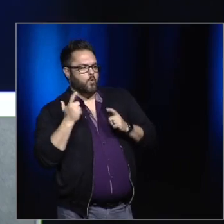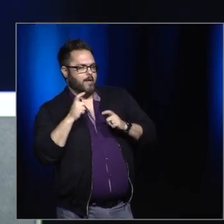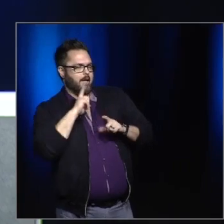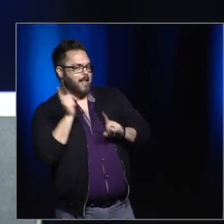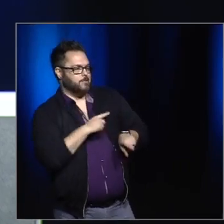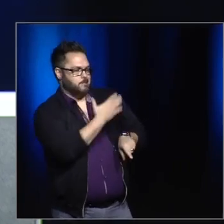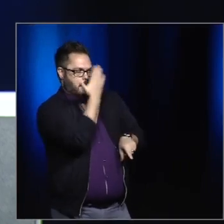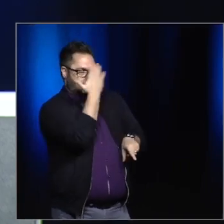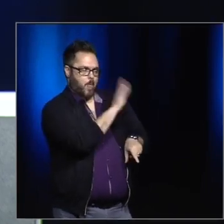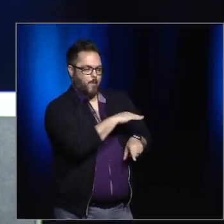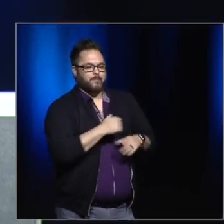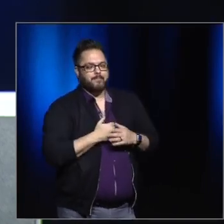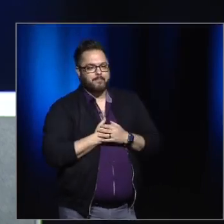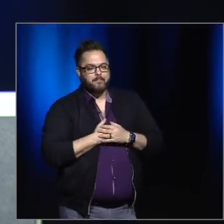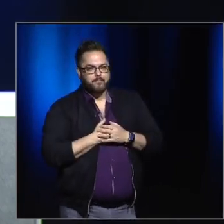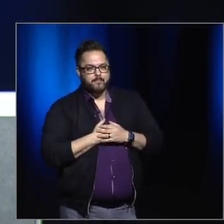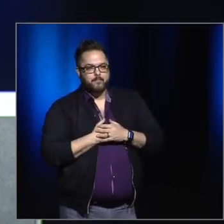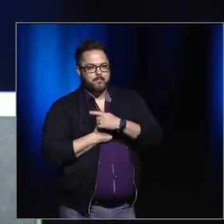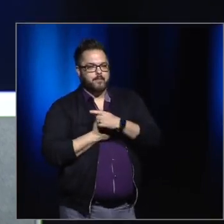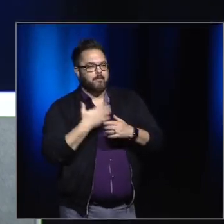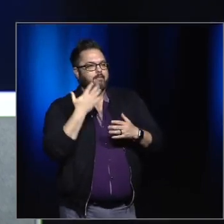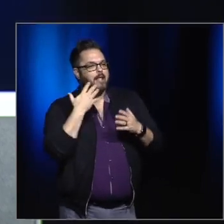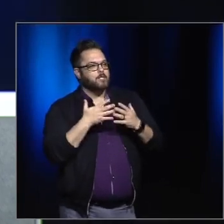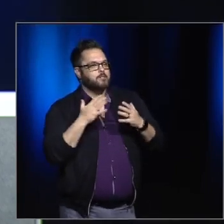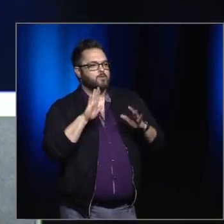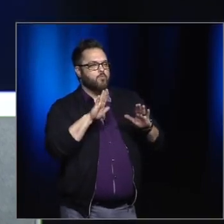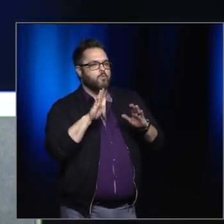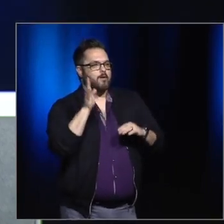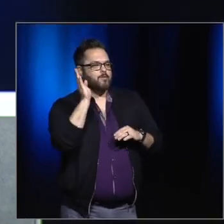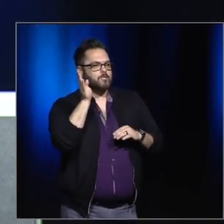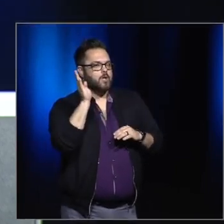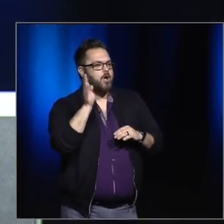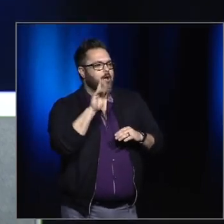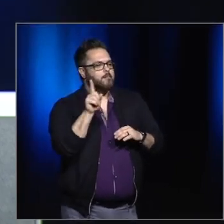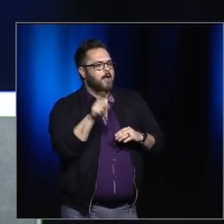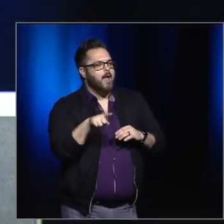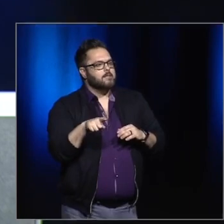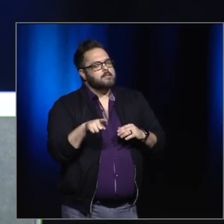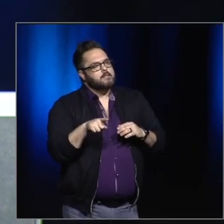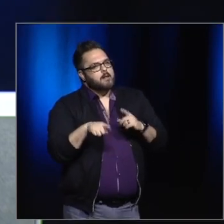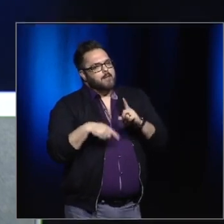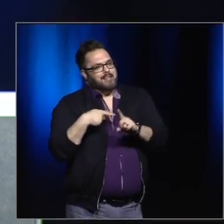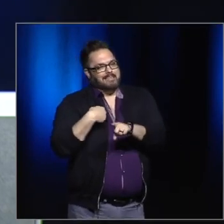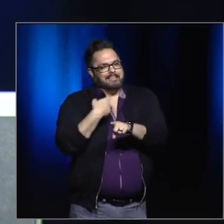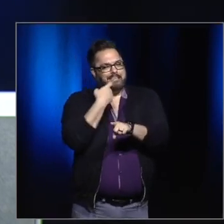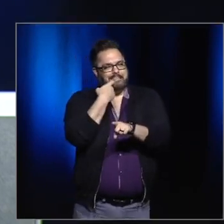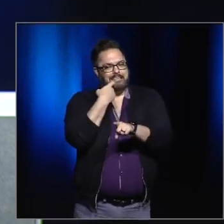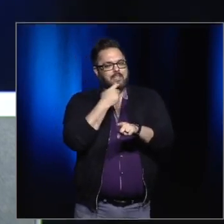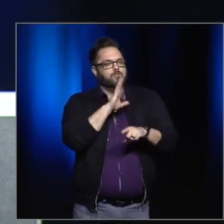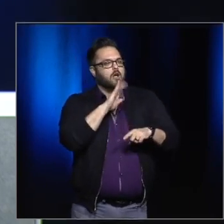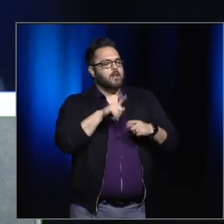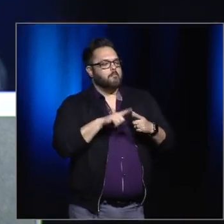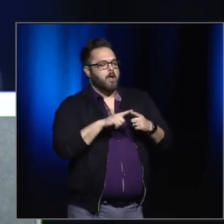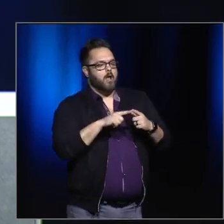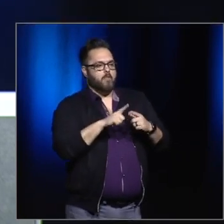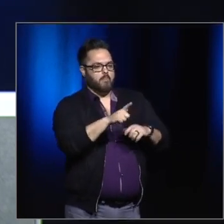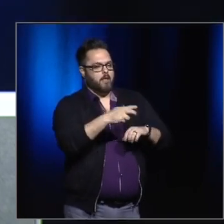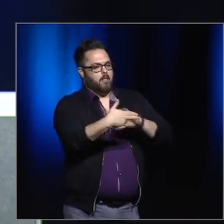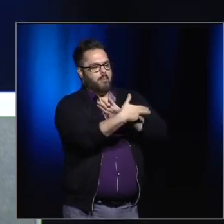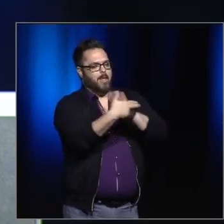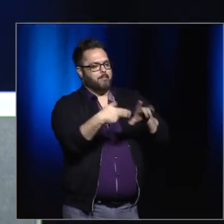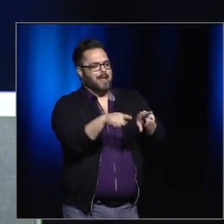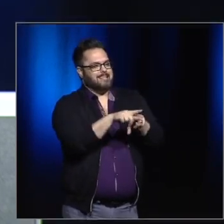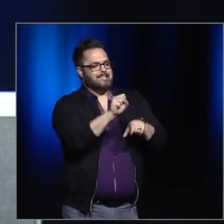Yes. Thanks so much for a wonderful talk. My question is kind of related to that last one about species status. I wanted to